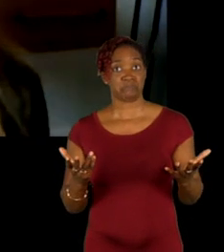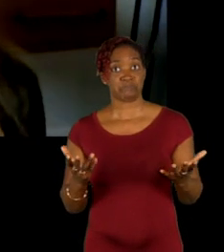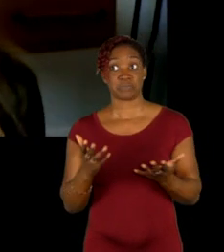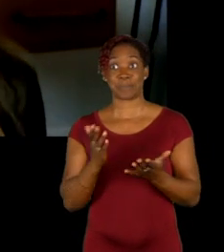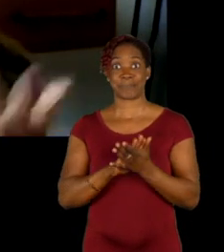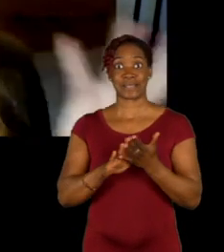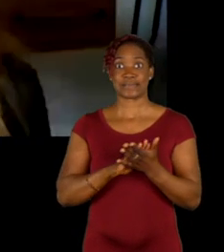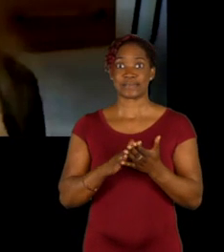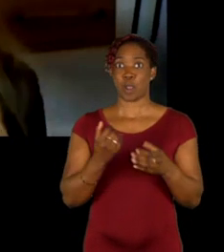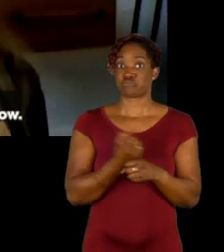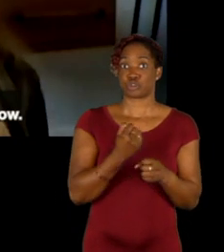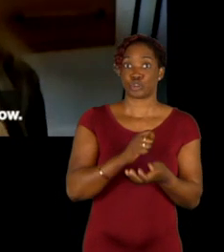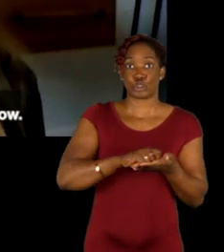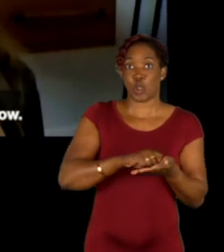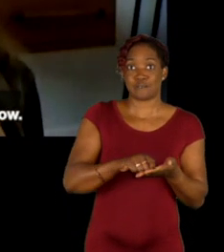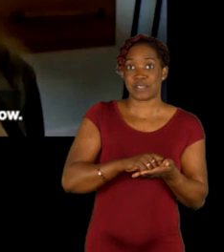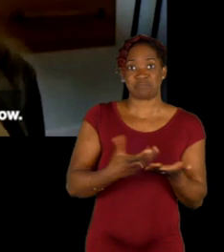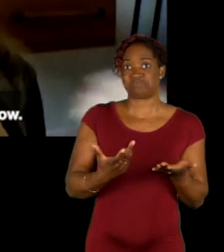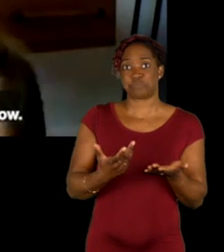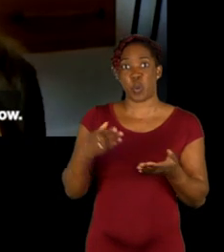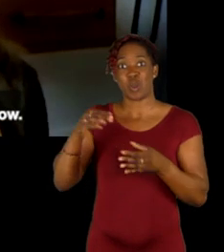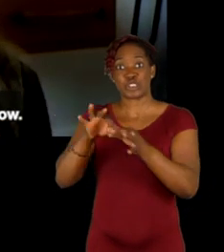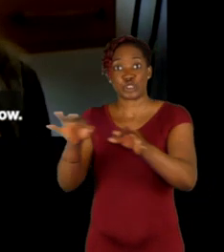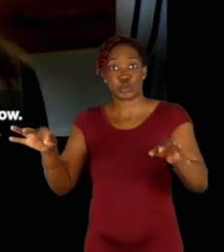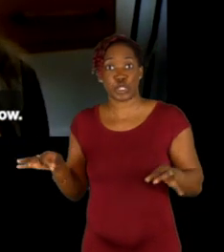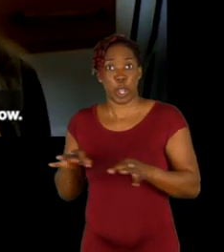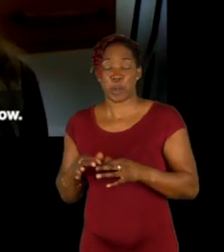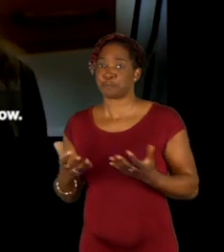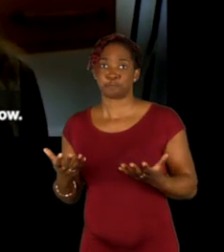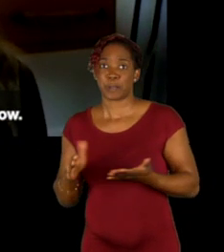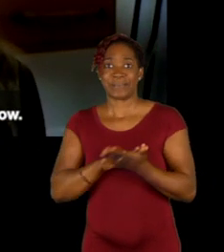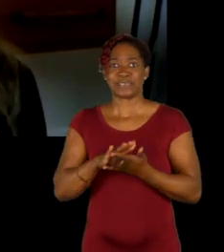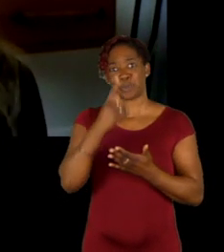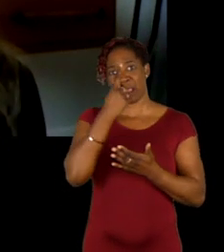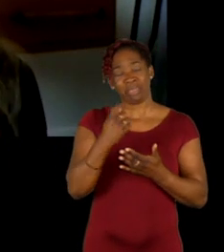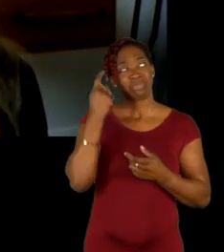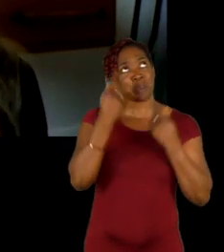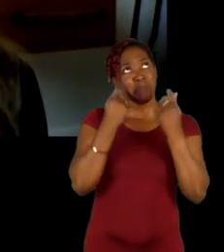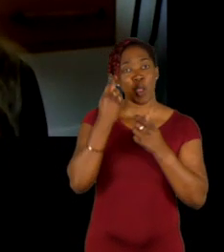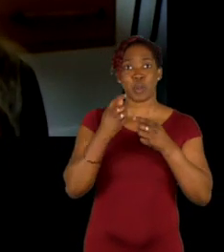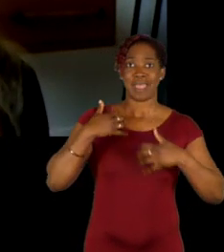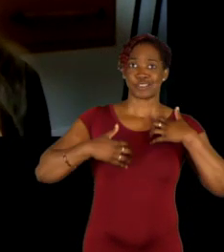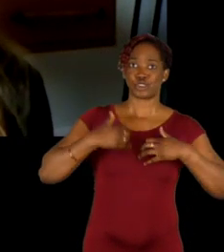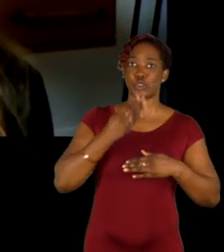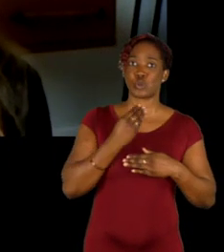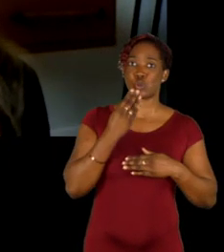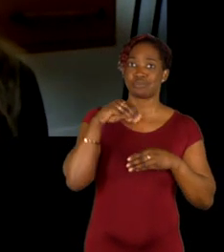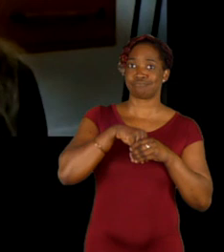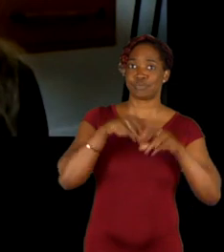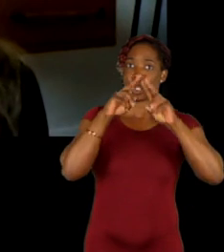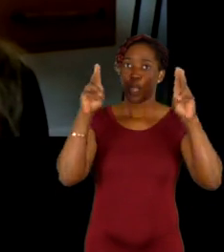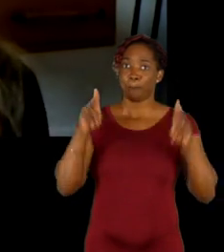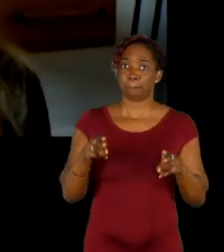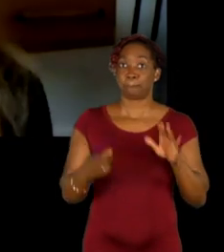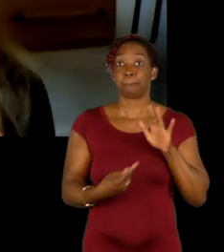outside of the production office or even the studio, we can think about our energy supply in our homes now. So the important thing to